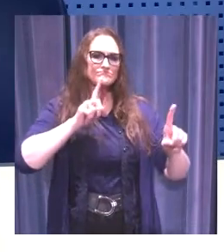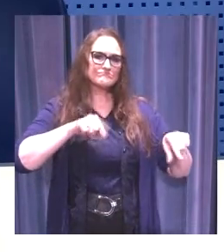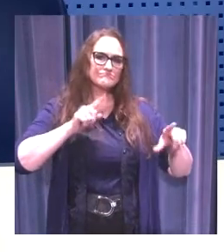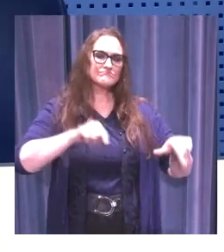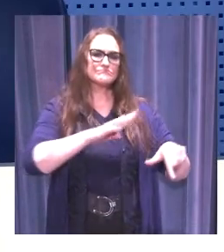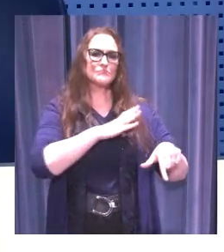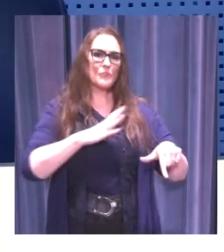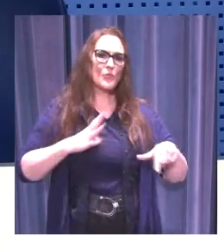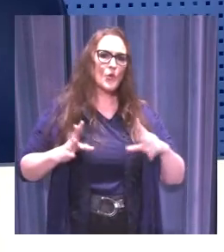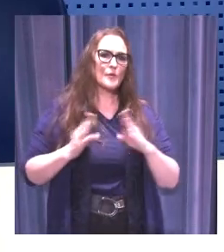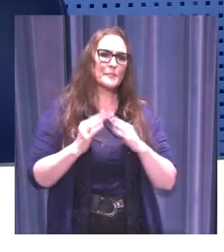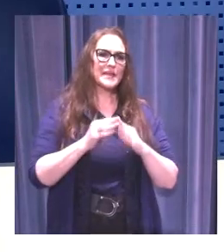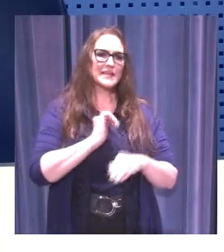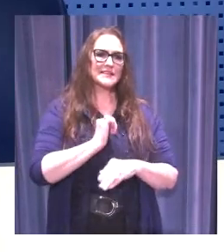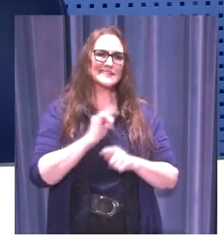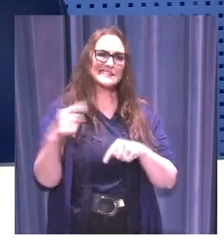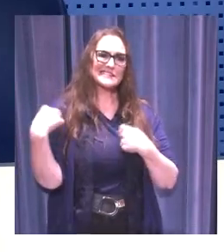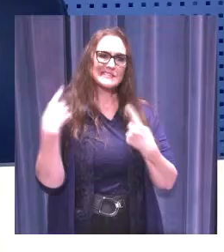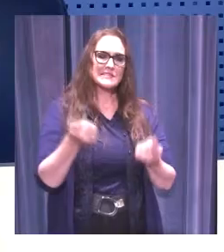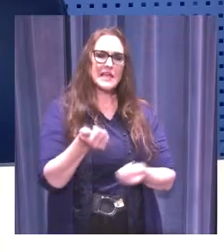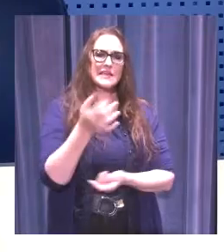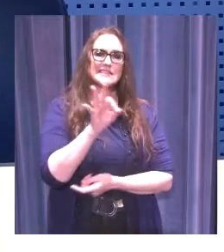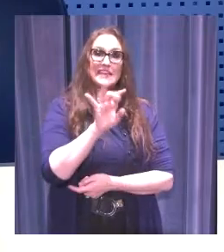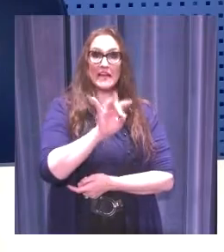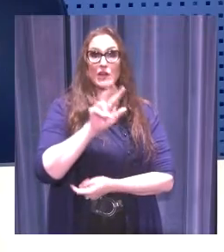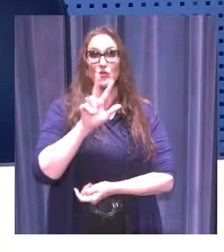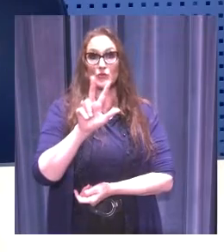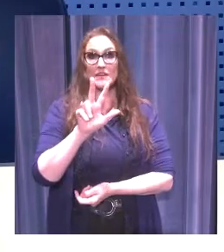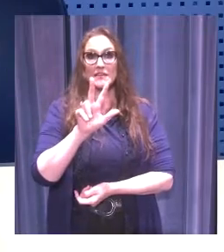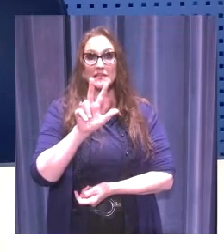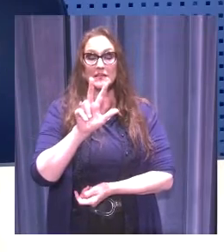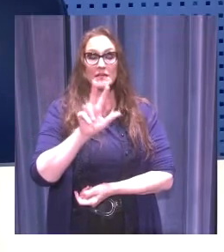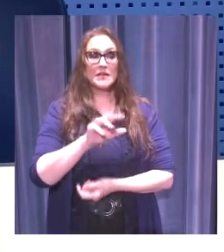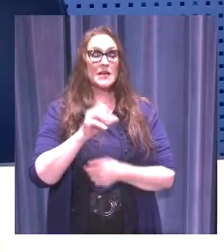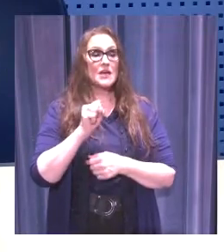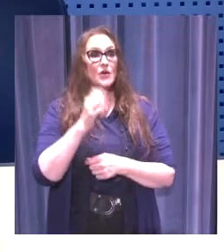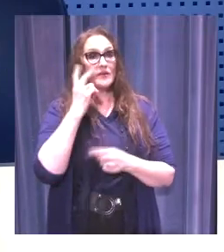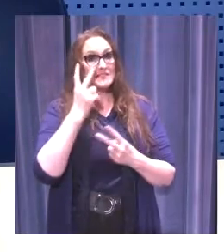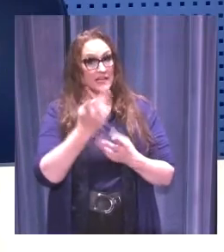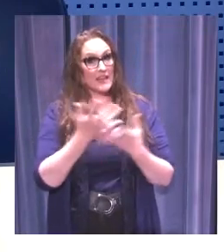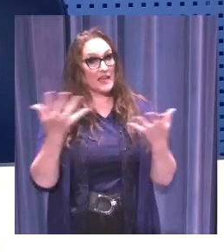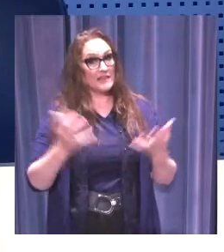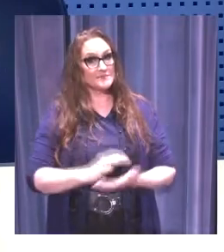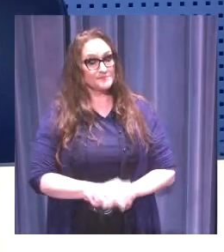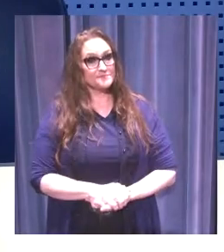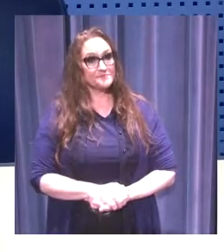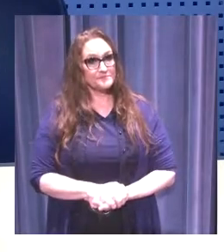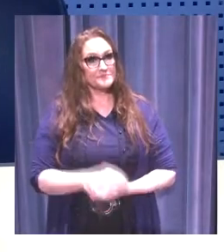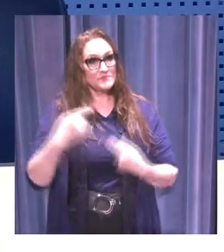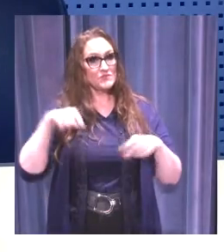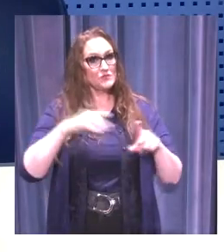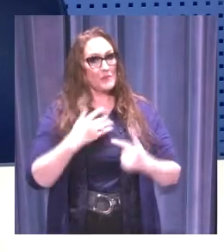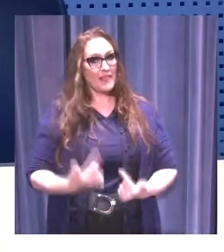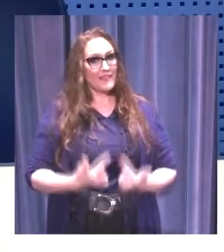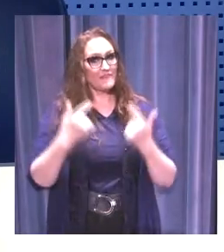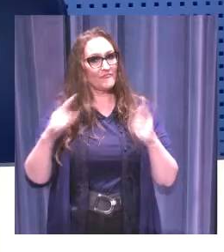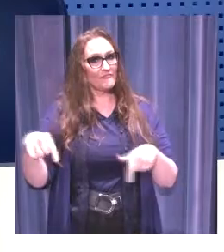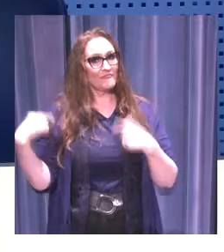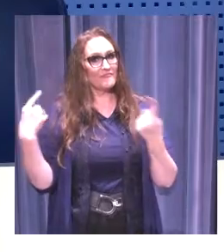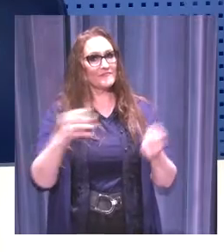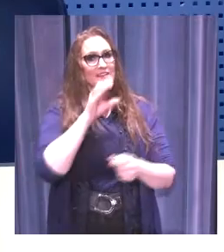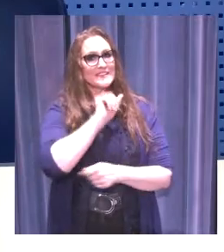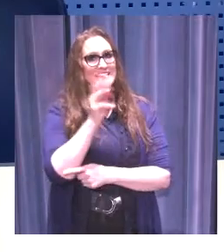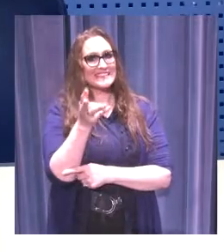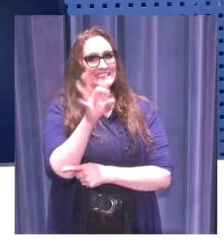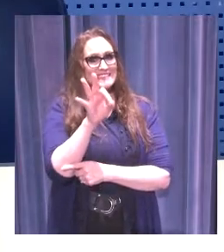board meetings since 1983. So I've seen a lot during my lifetime. I'm 69